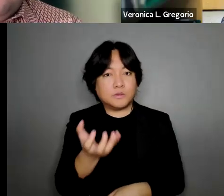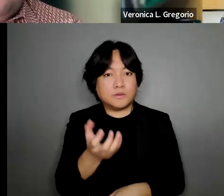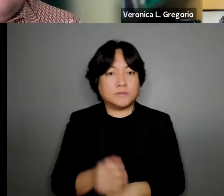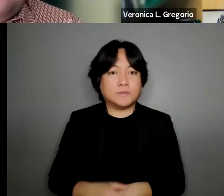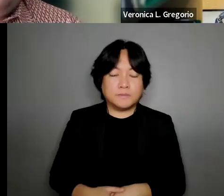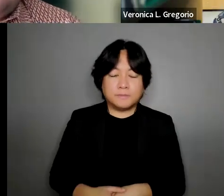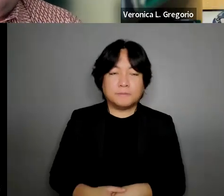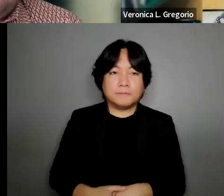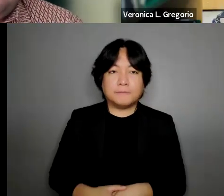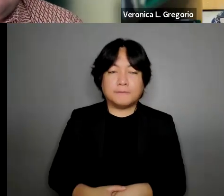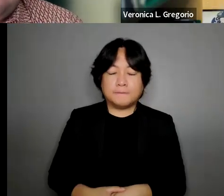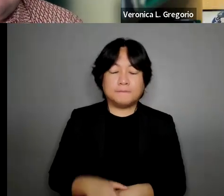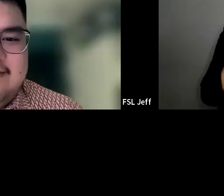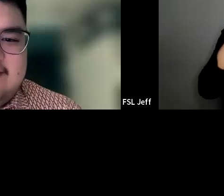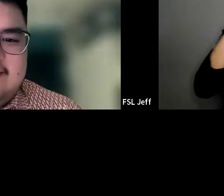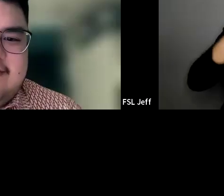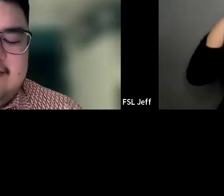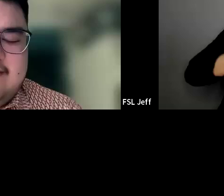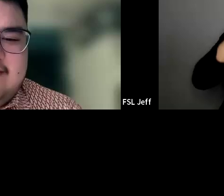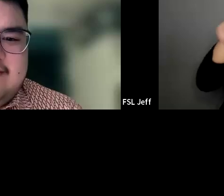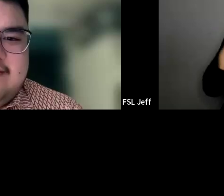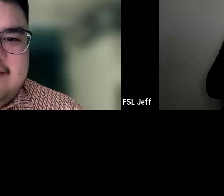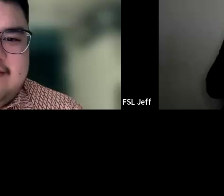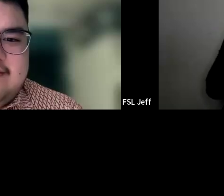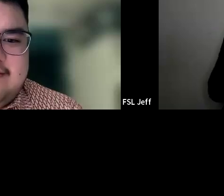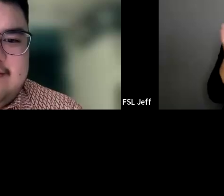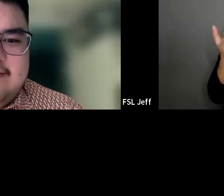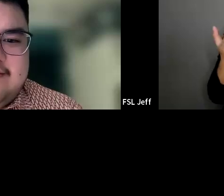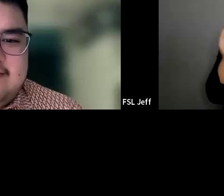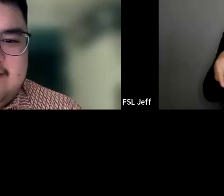Yeah, yeah, I agree with Doc Nikki dun sa part na